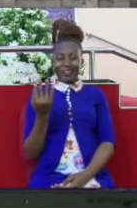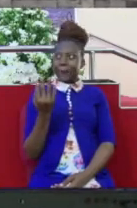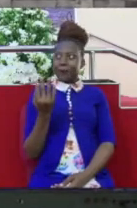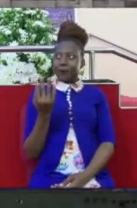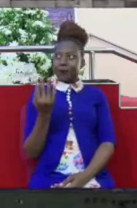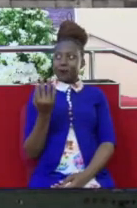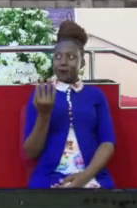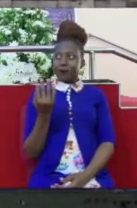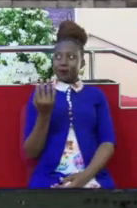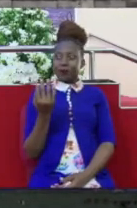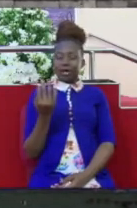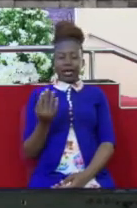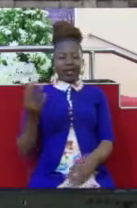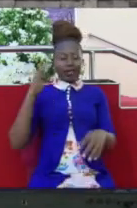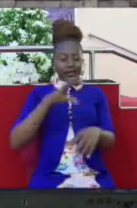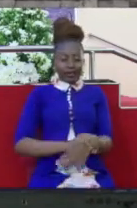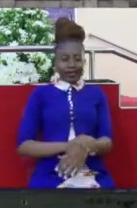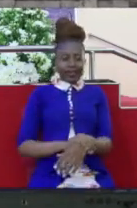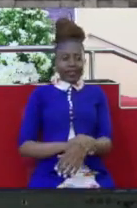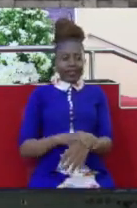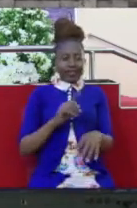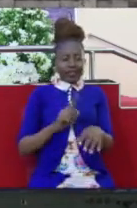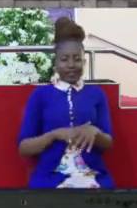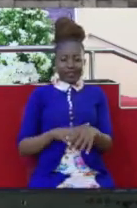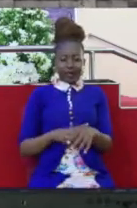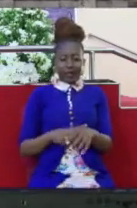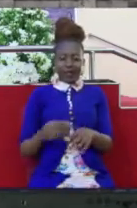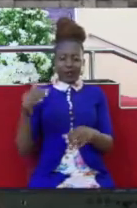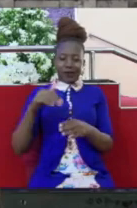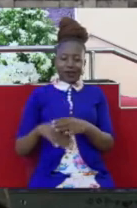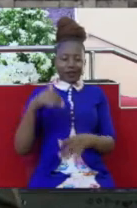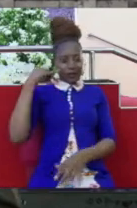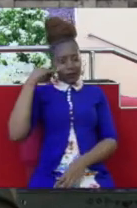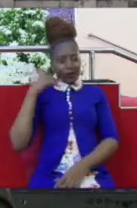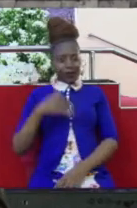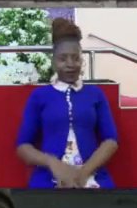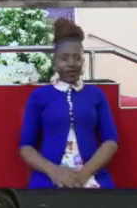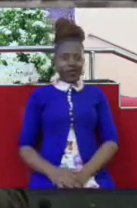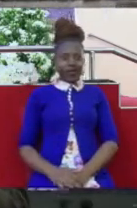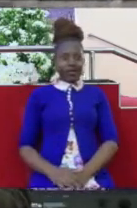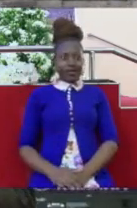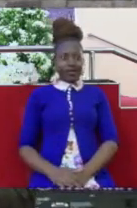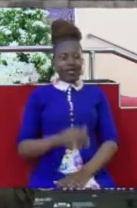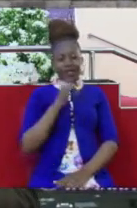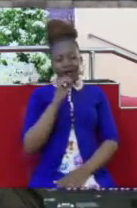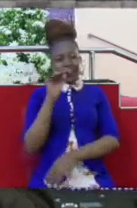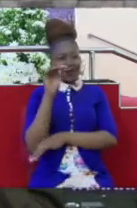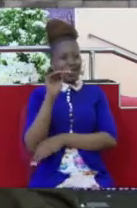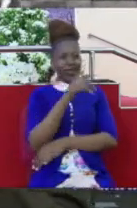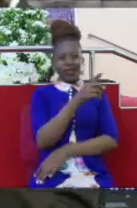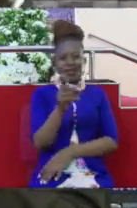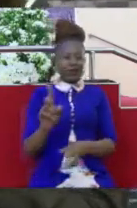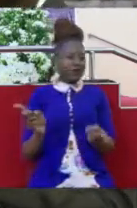it as soon as you get it. Na wao wanachukua baada tu ya kuingia inakatwa ya Fuluzi. They don't ask you. Hawakuulizi kitu.